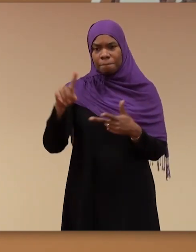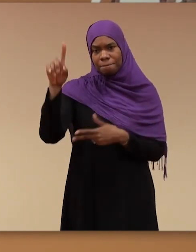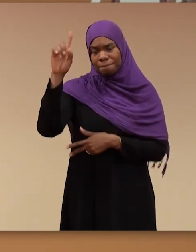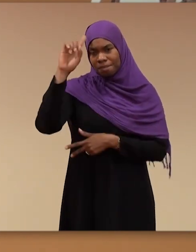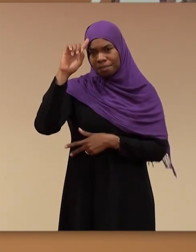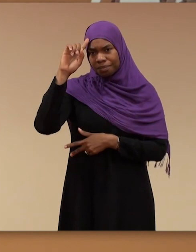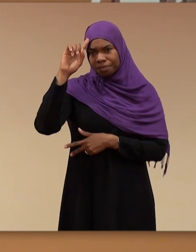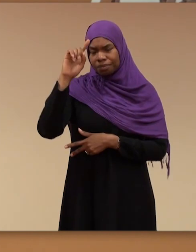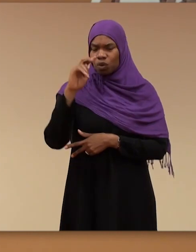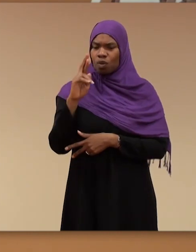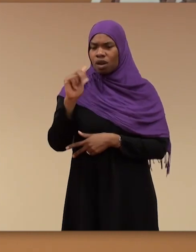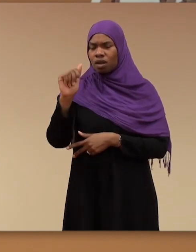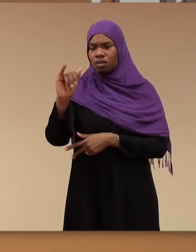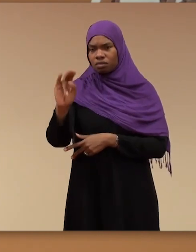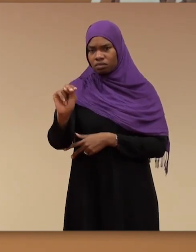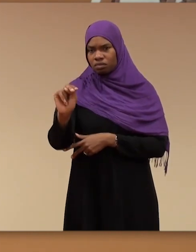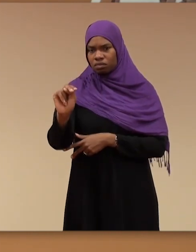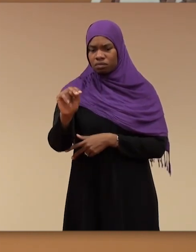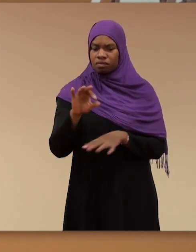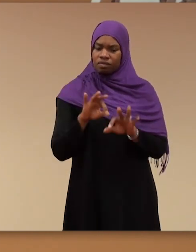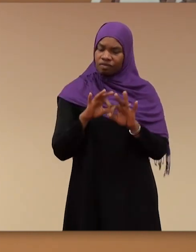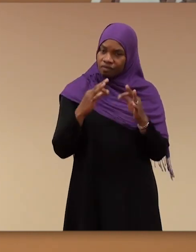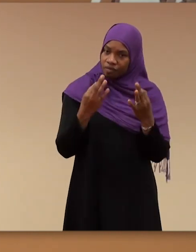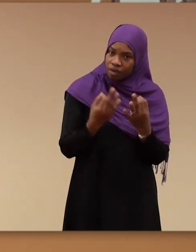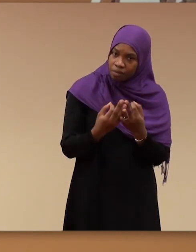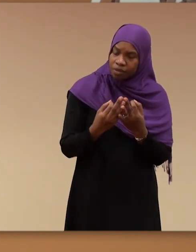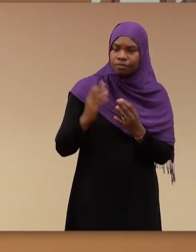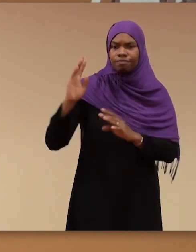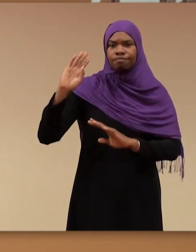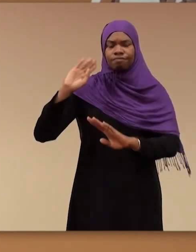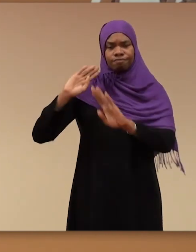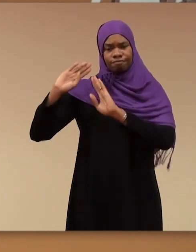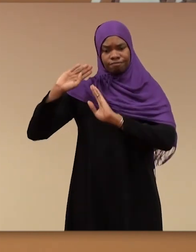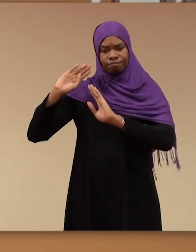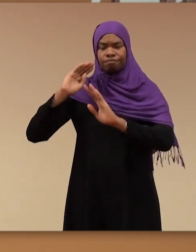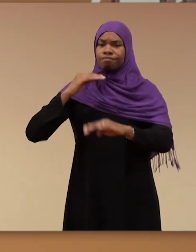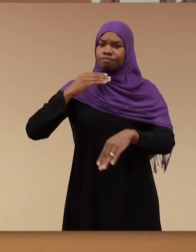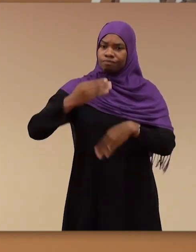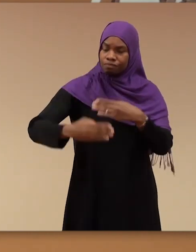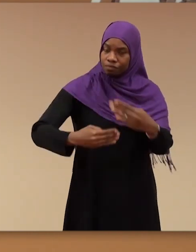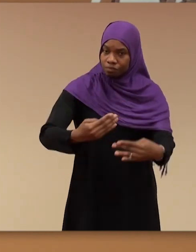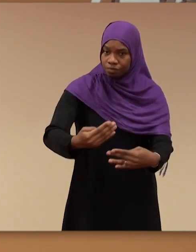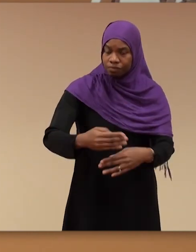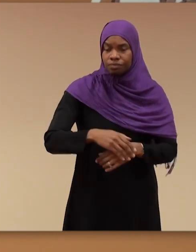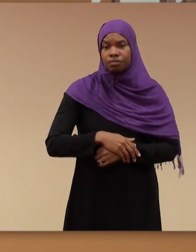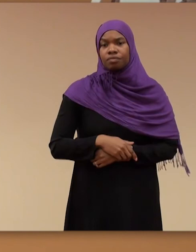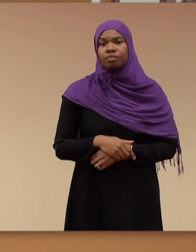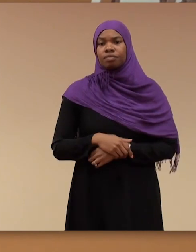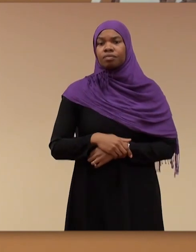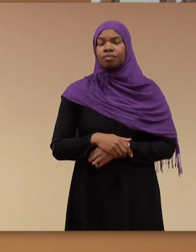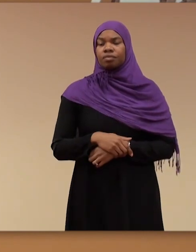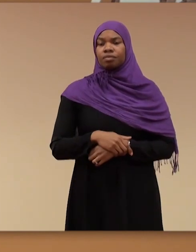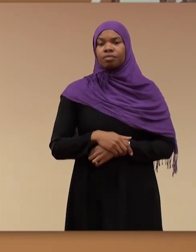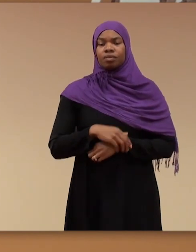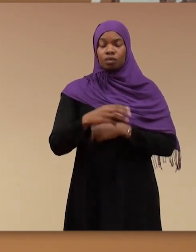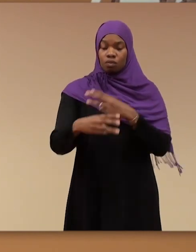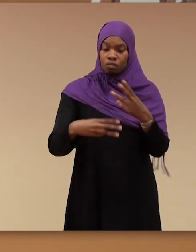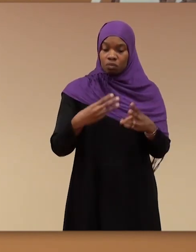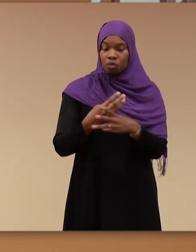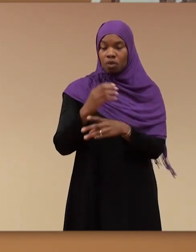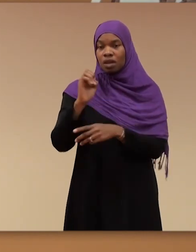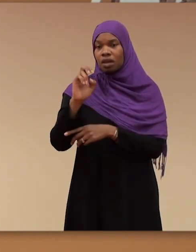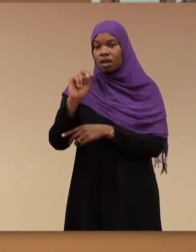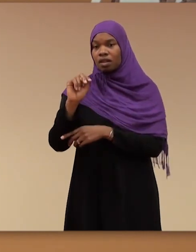and brain, to protect your family, ancestry, and your offsprings, to protect the environment. And the